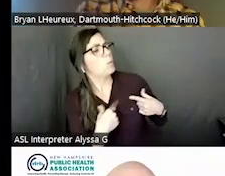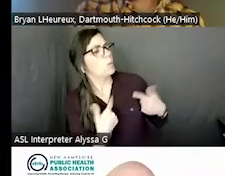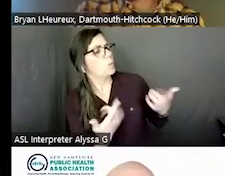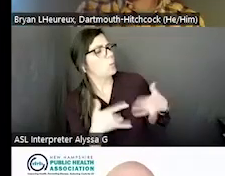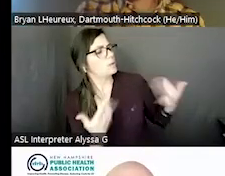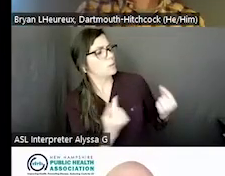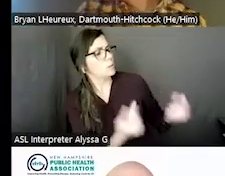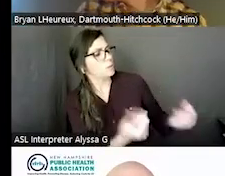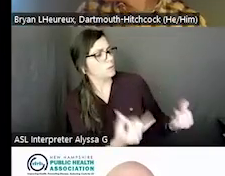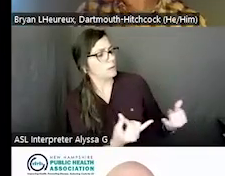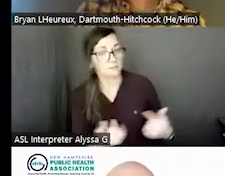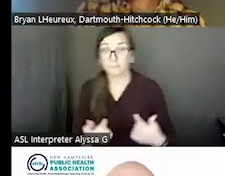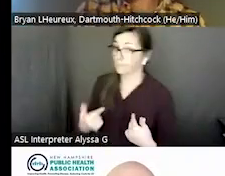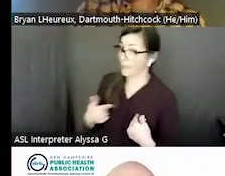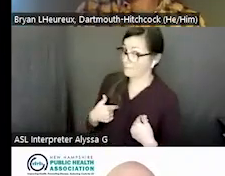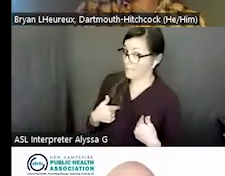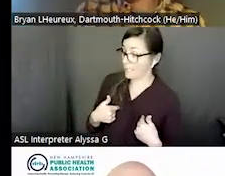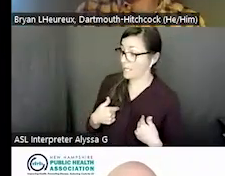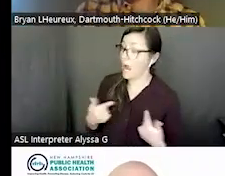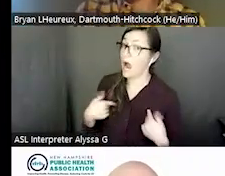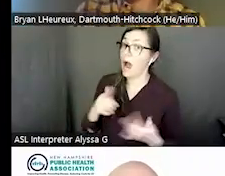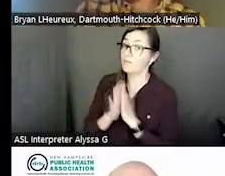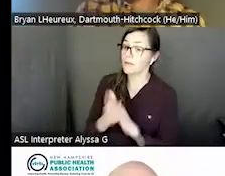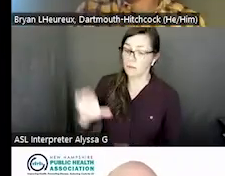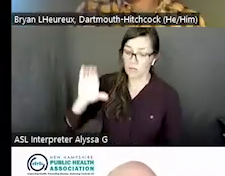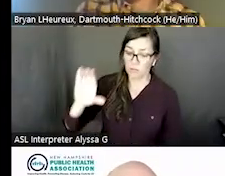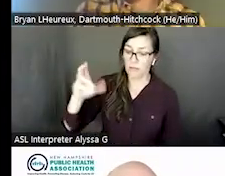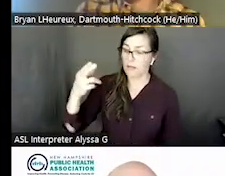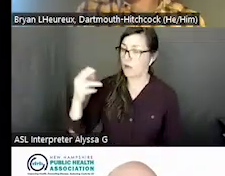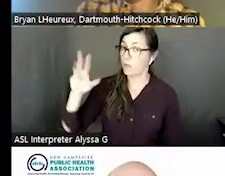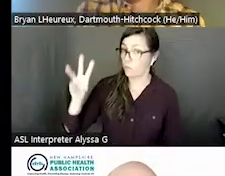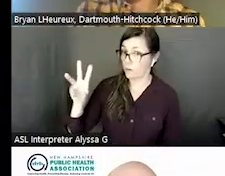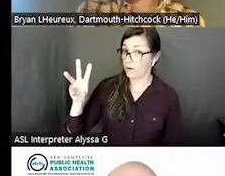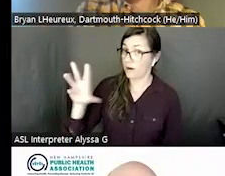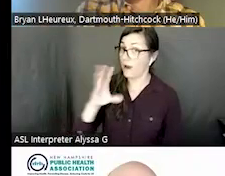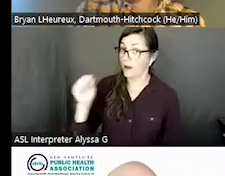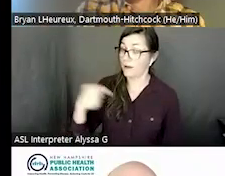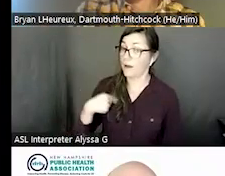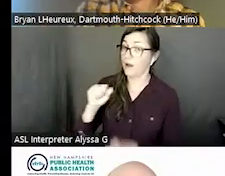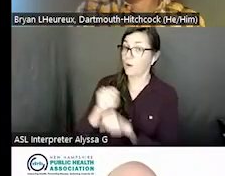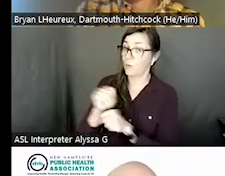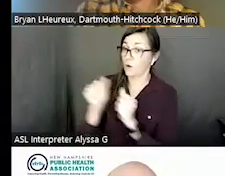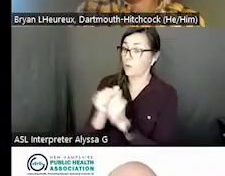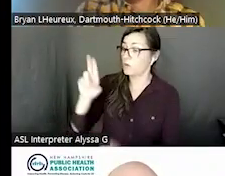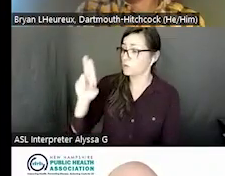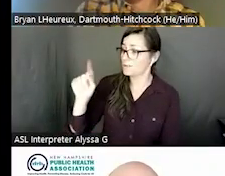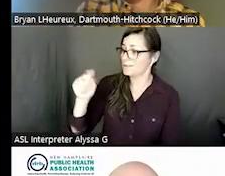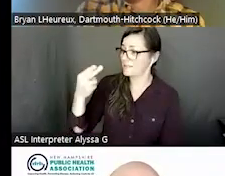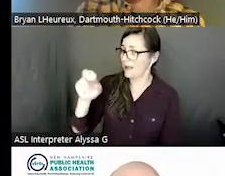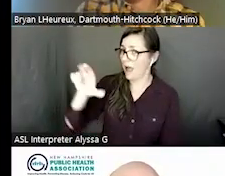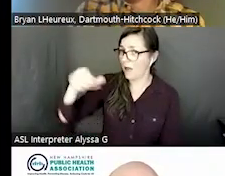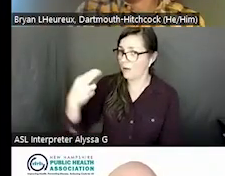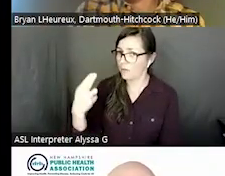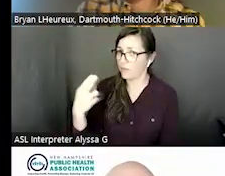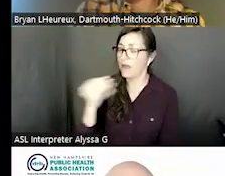now, Joaquin says, well, I've become a community health worker and I'm working with UT Health, and we're working